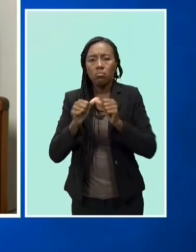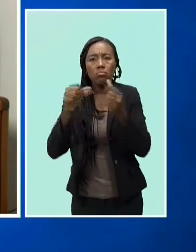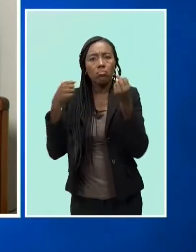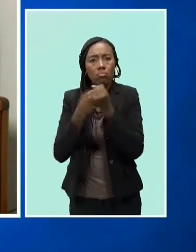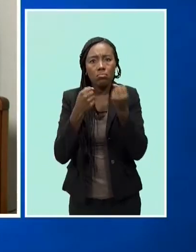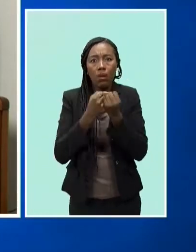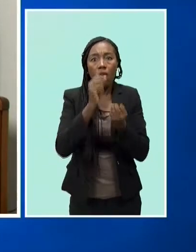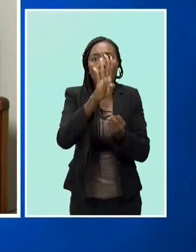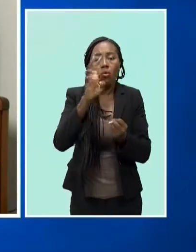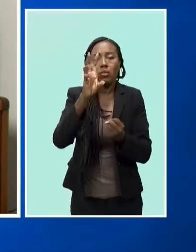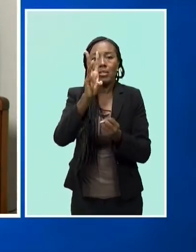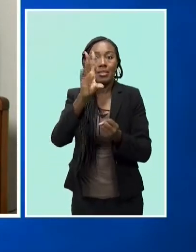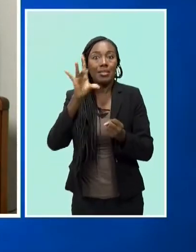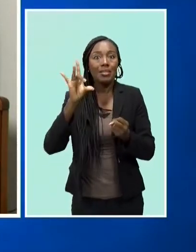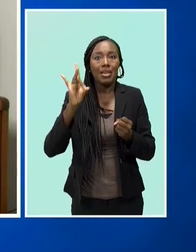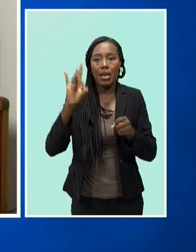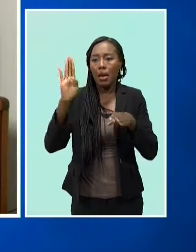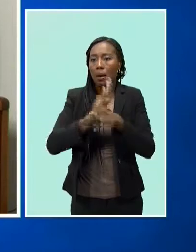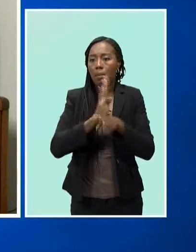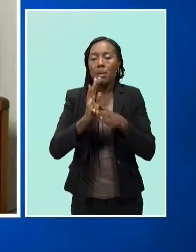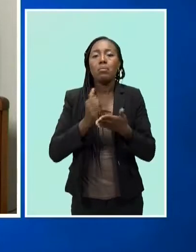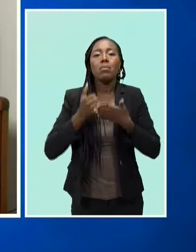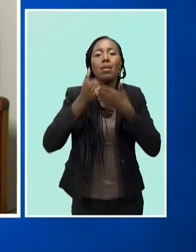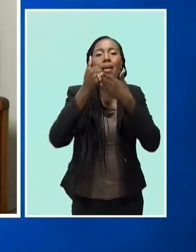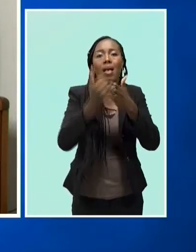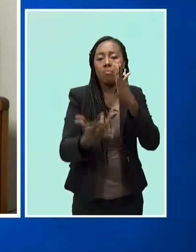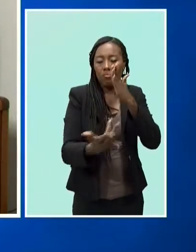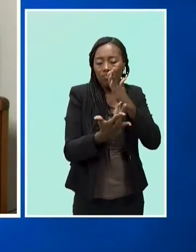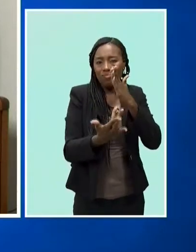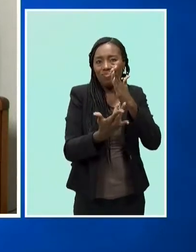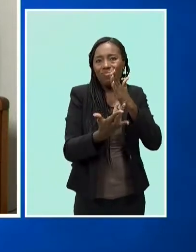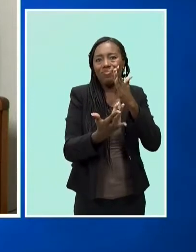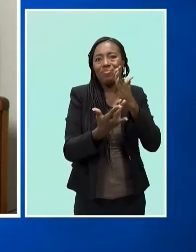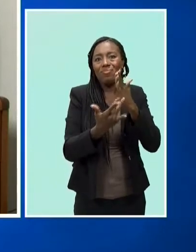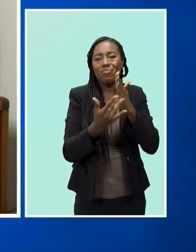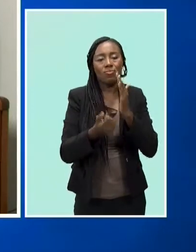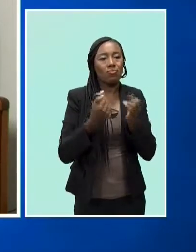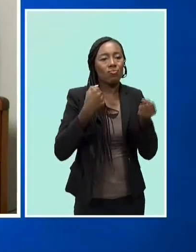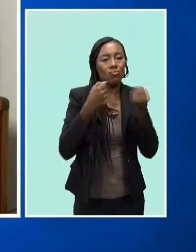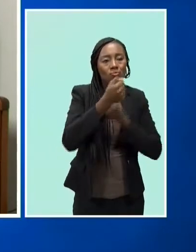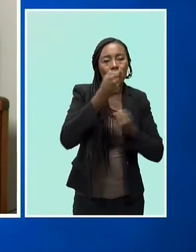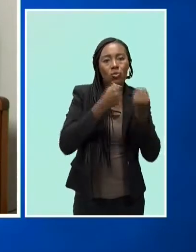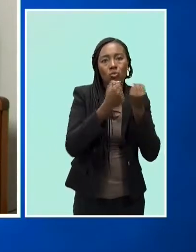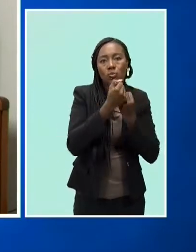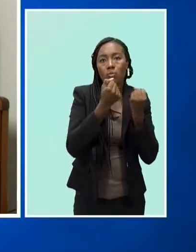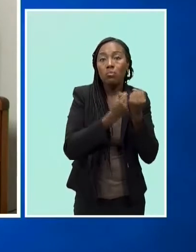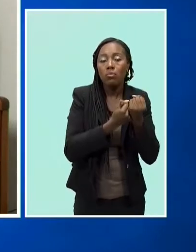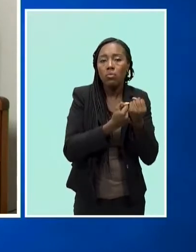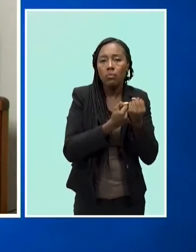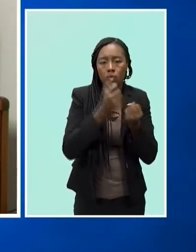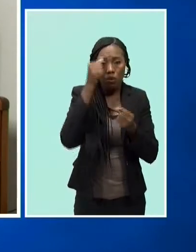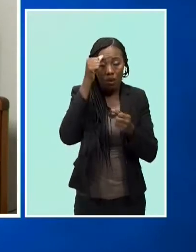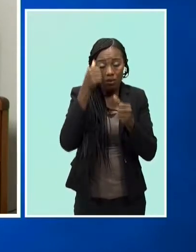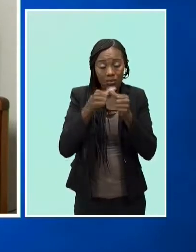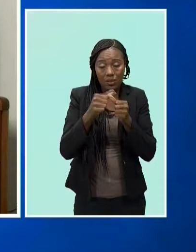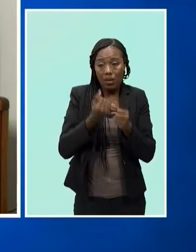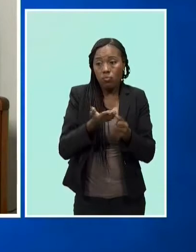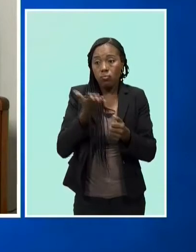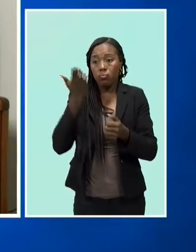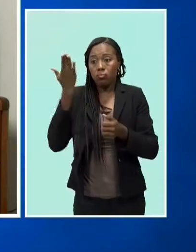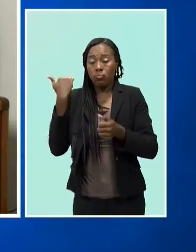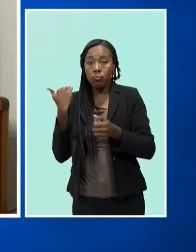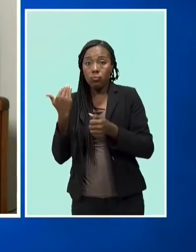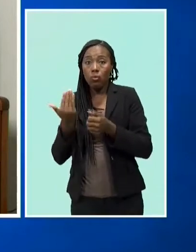about 468 businesses with specialized technical assistance, and this is referring back to the actual